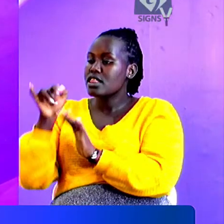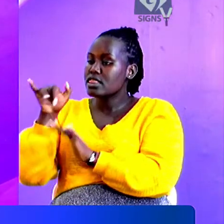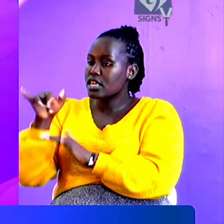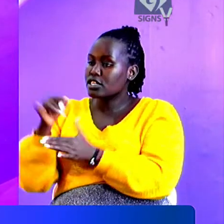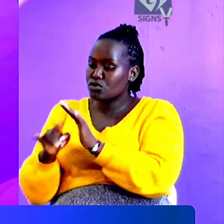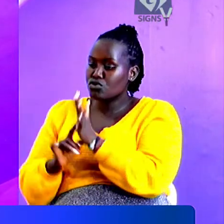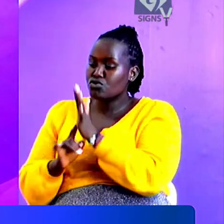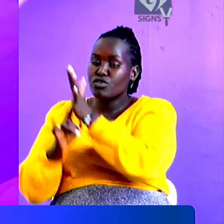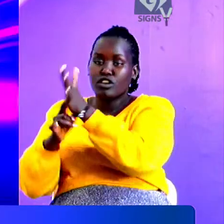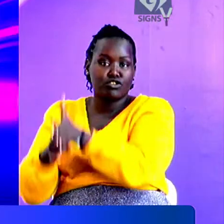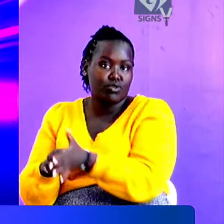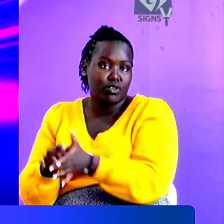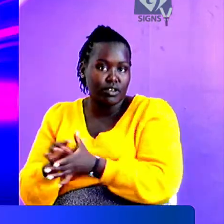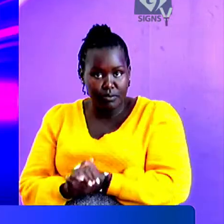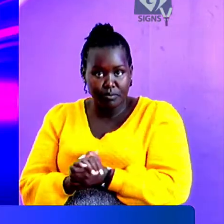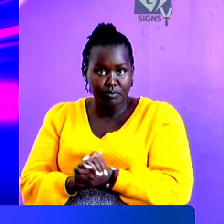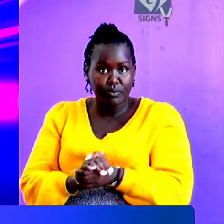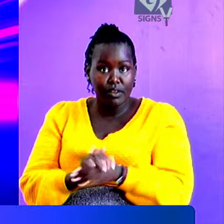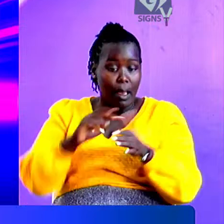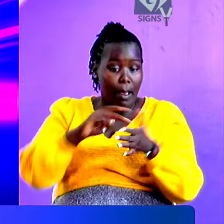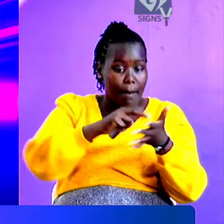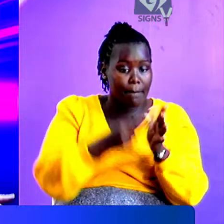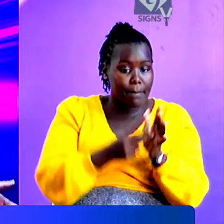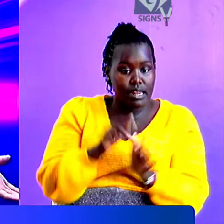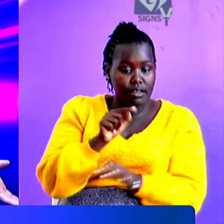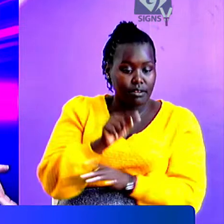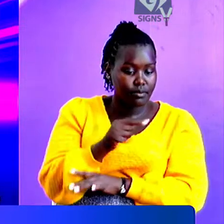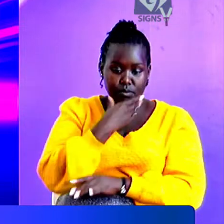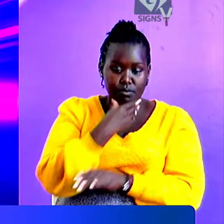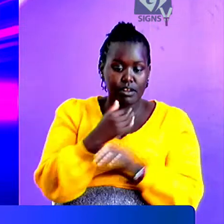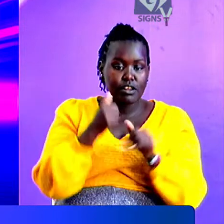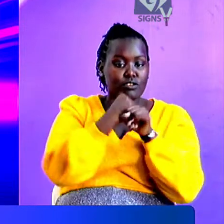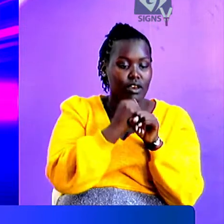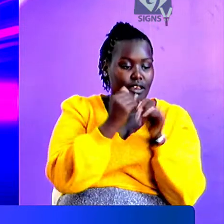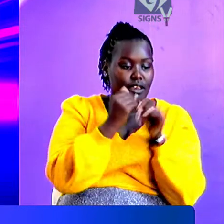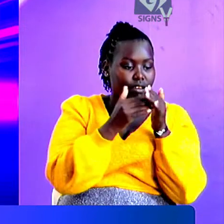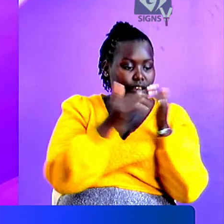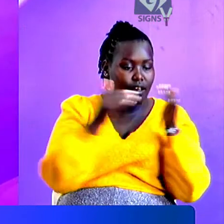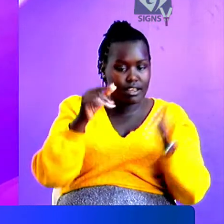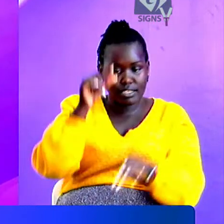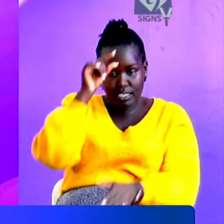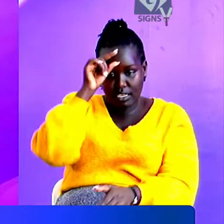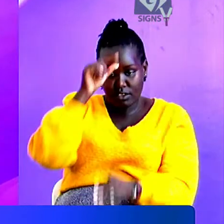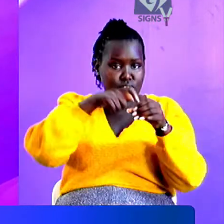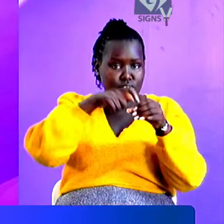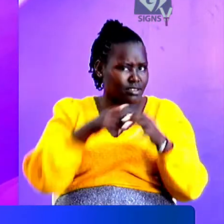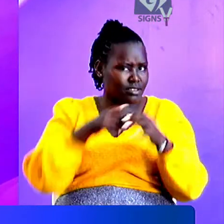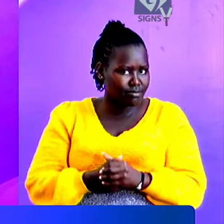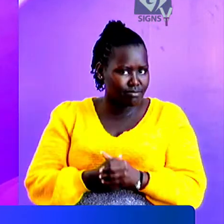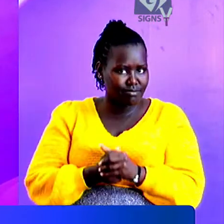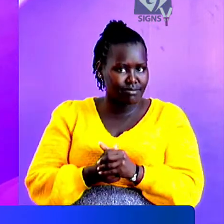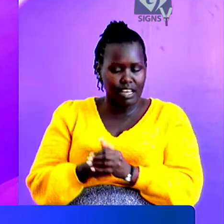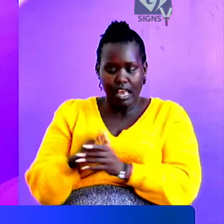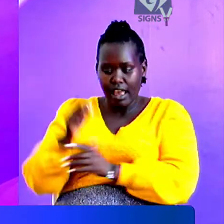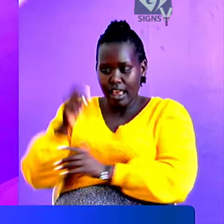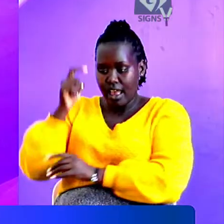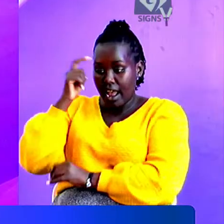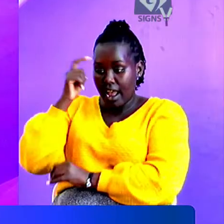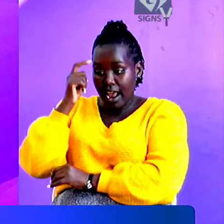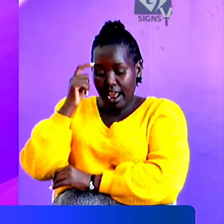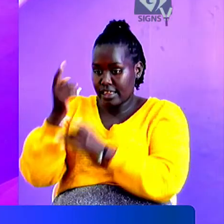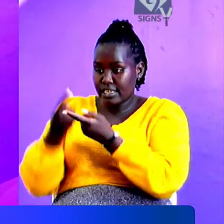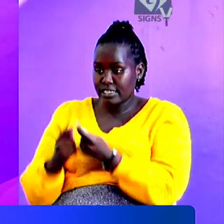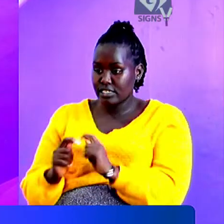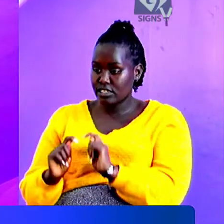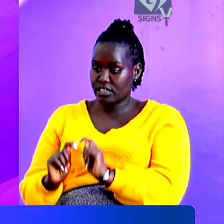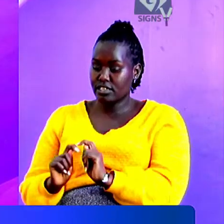I So basically, understand. Mbadi is working against the government that he joined. Not against. Yes. I think he's just trying to set records The straight.